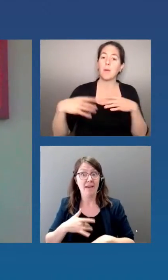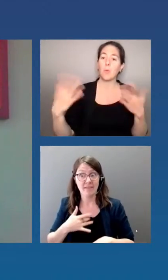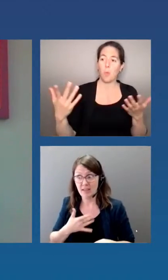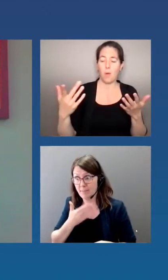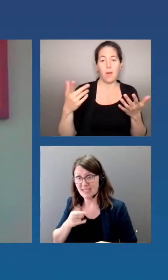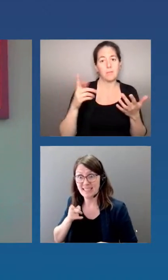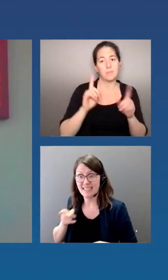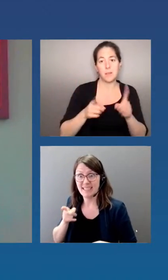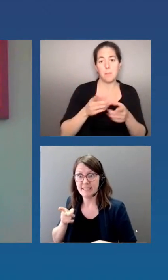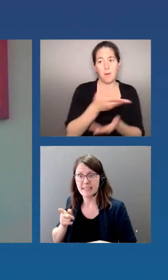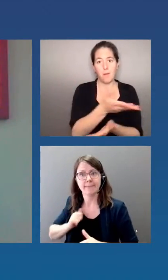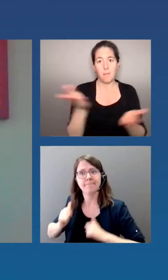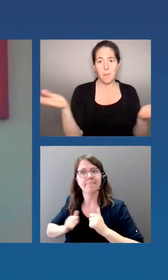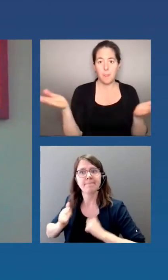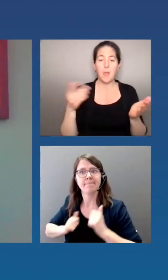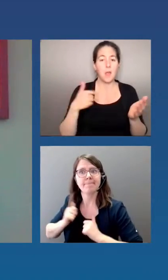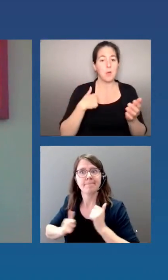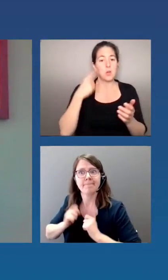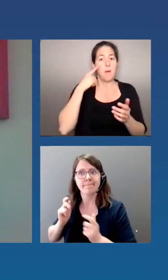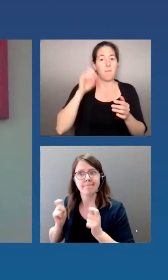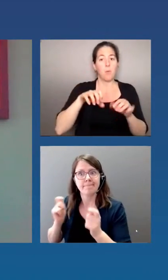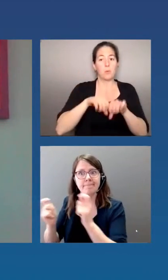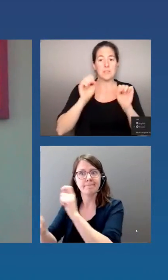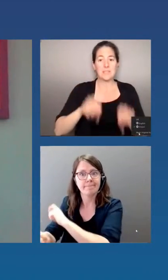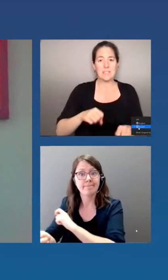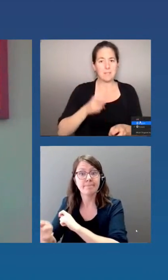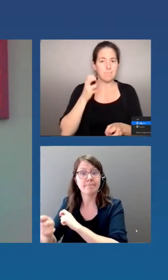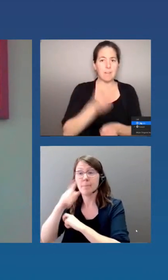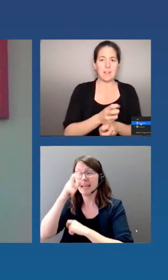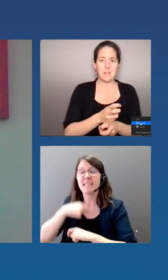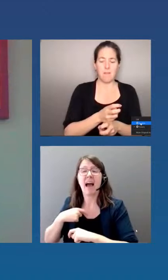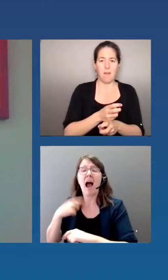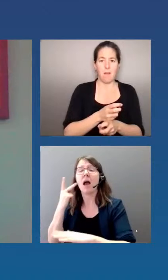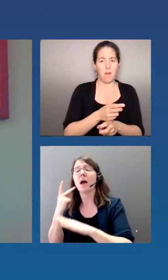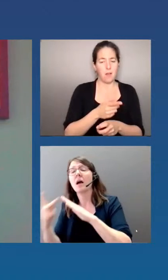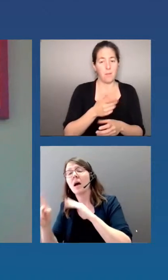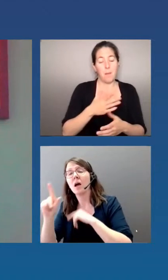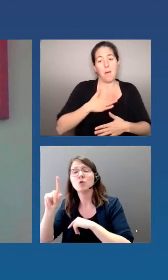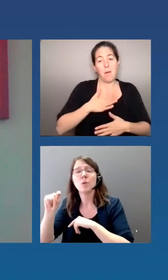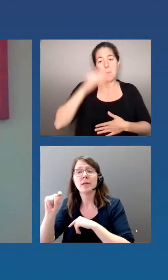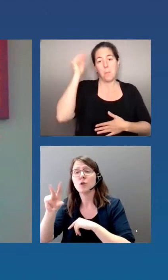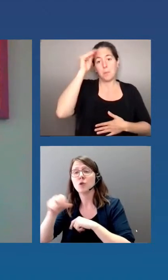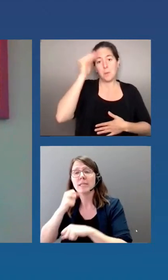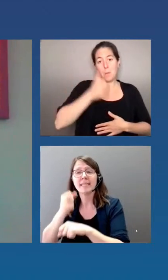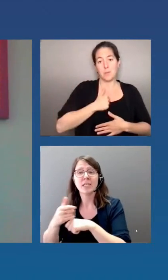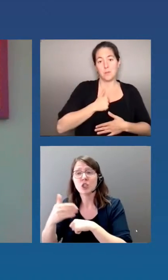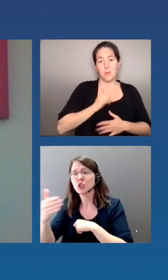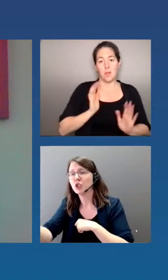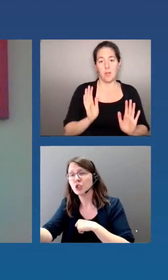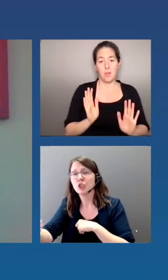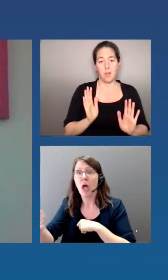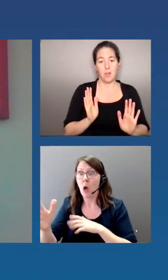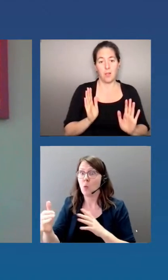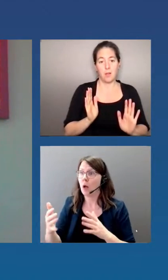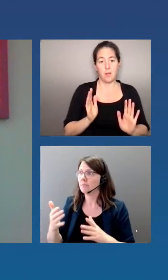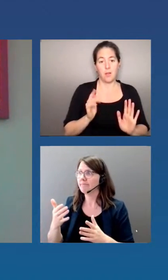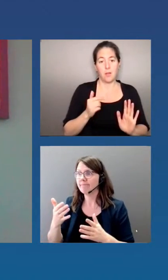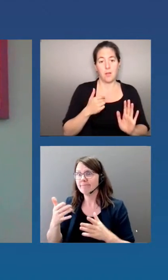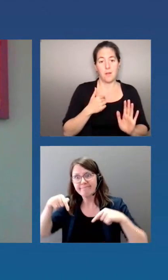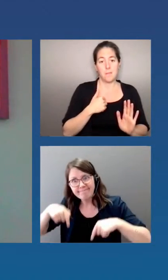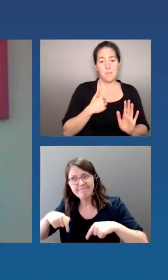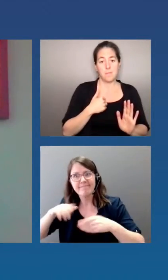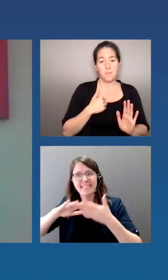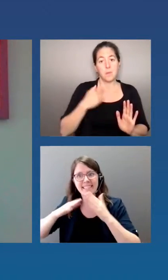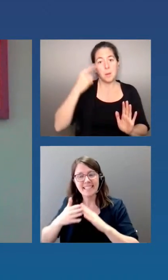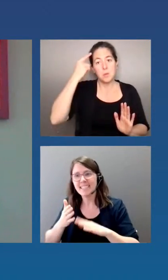city 20 years from now, 30 years from now. We obviously have